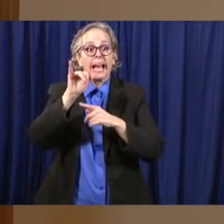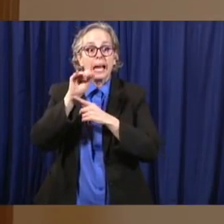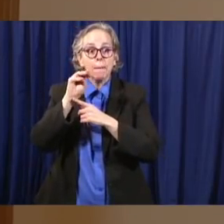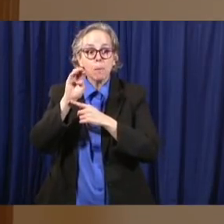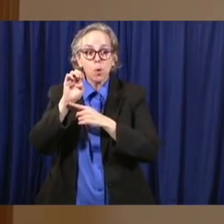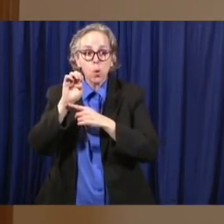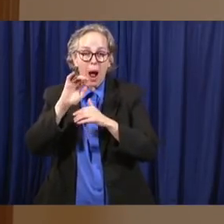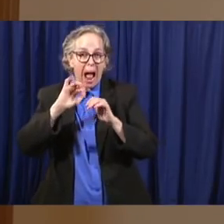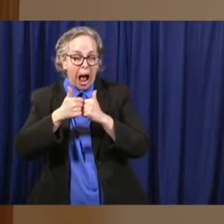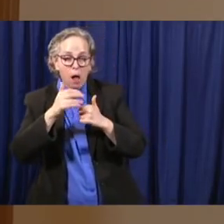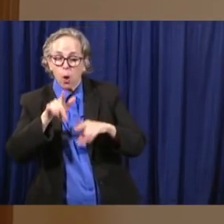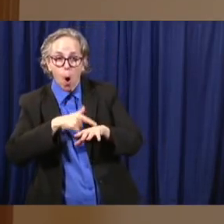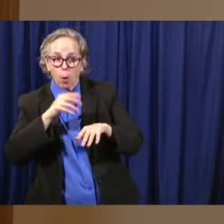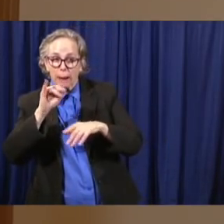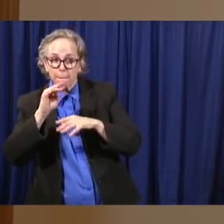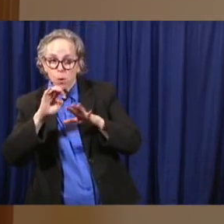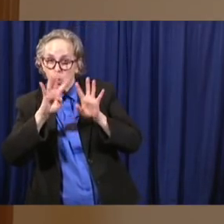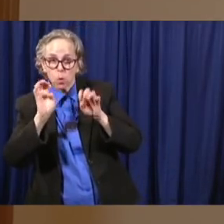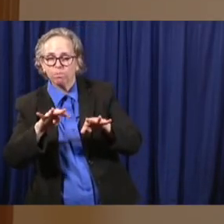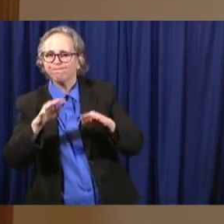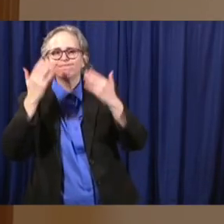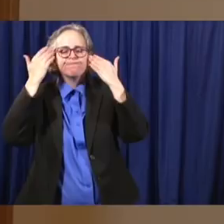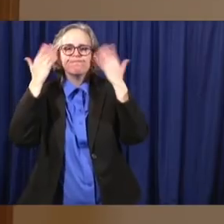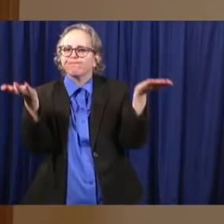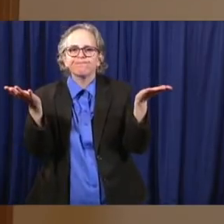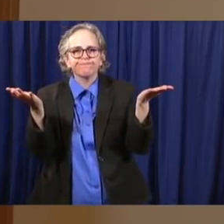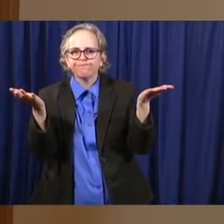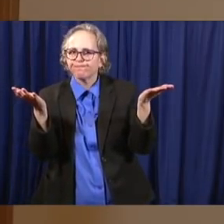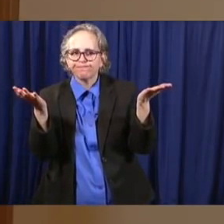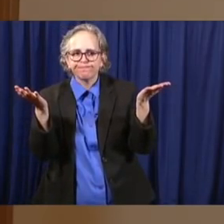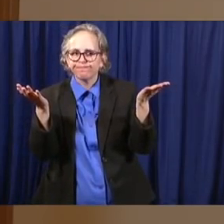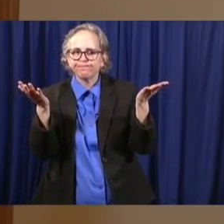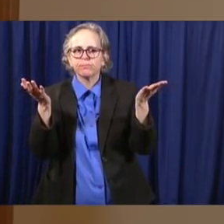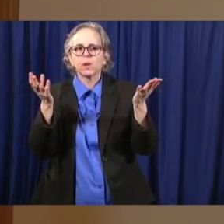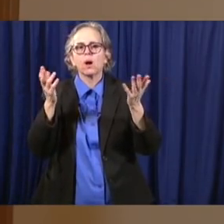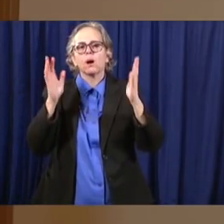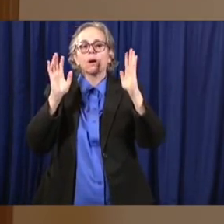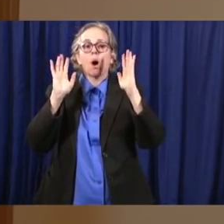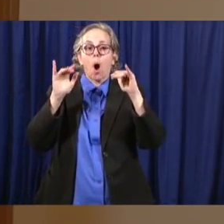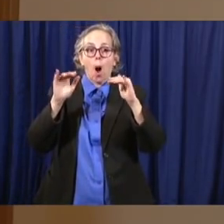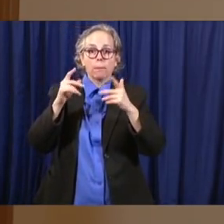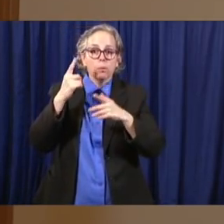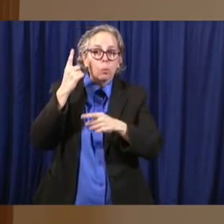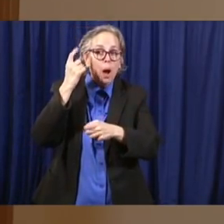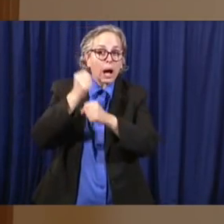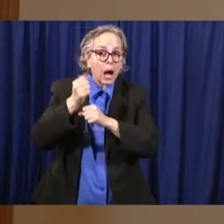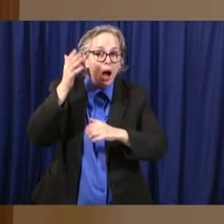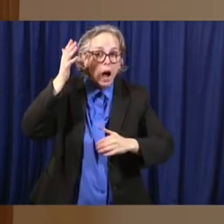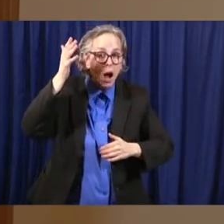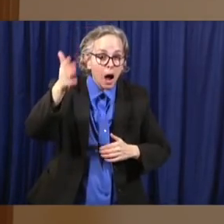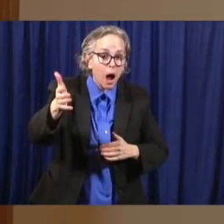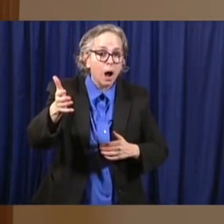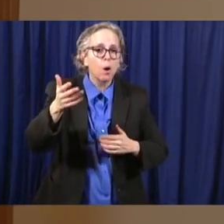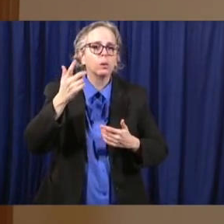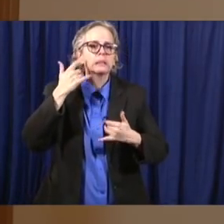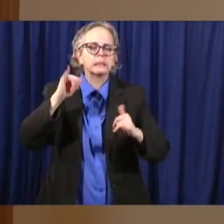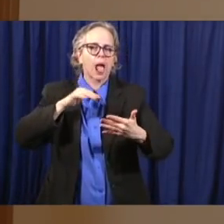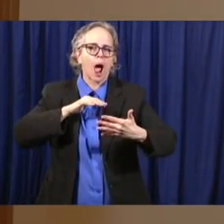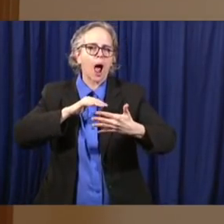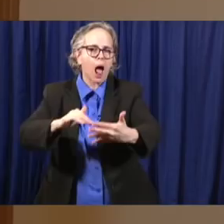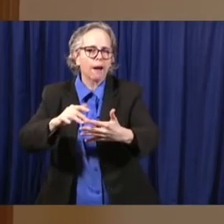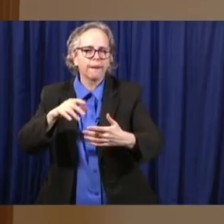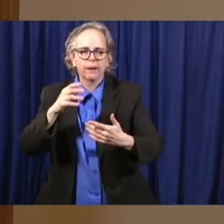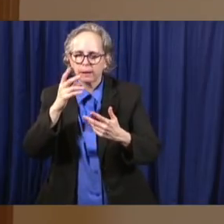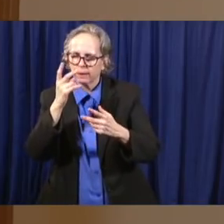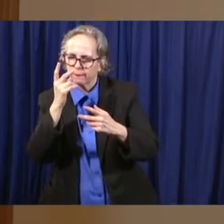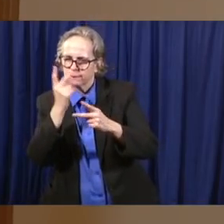antibodies, there's some hope that they're lasting well into a year. There's some studies being done now, but we're still not sure. We always expect